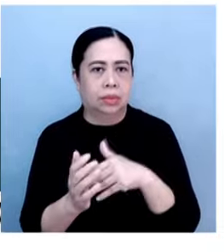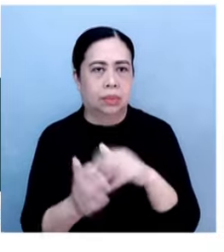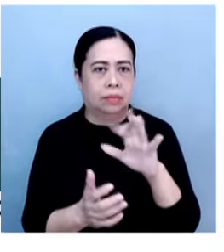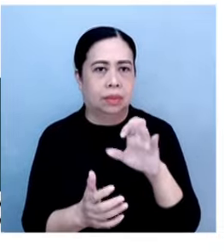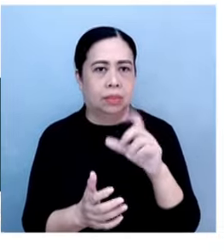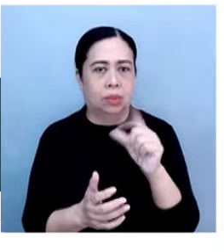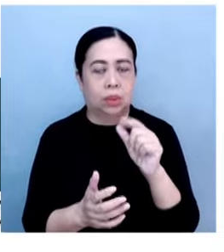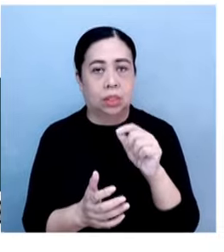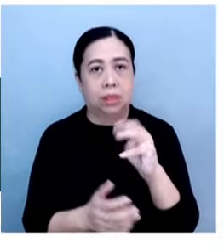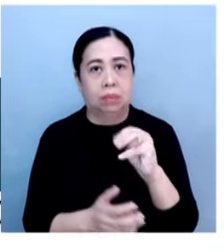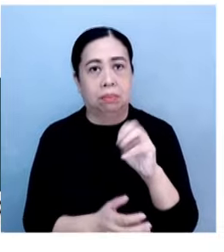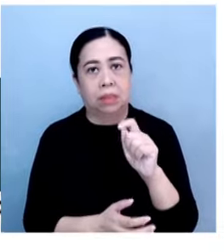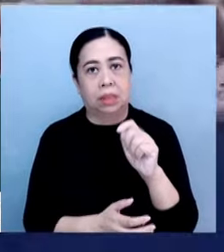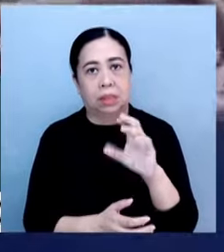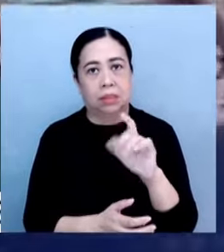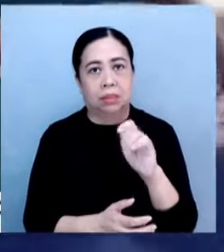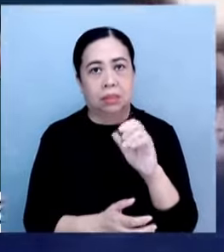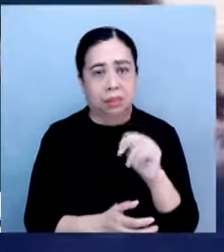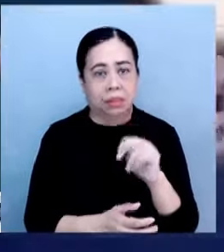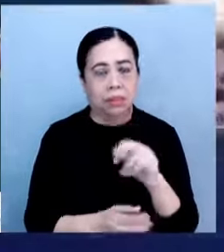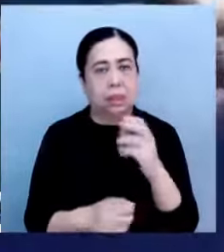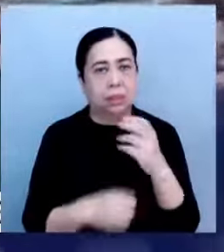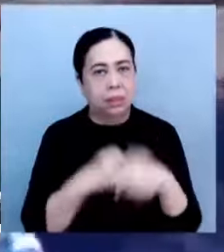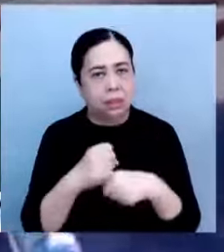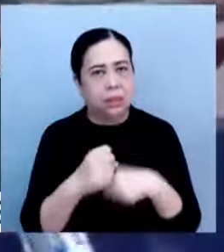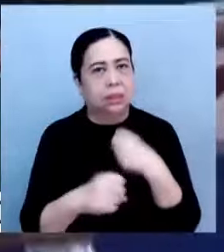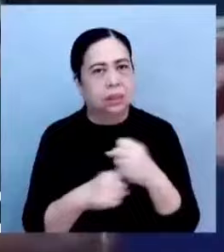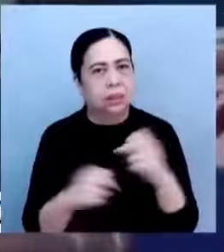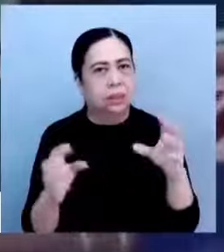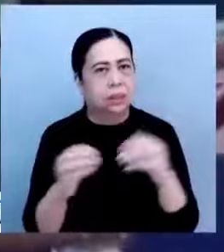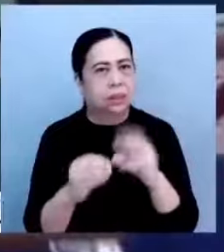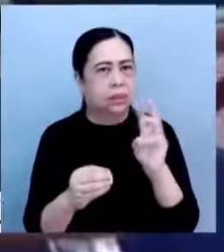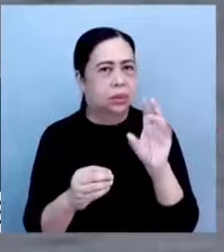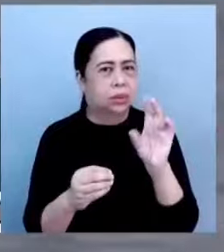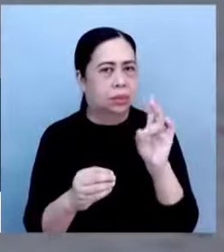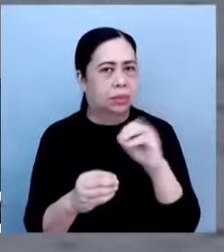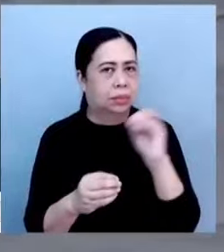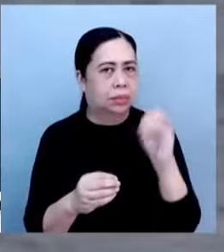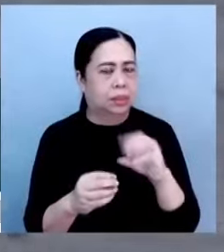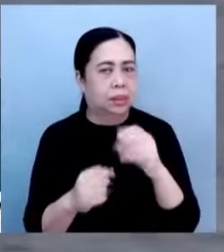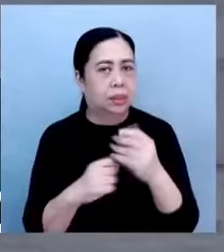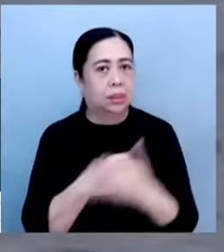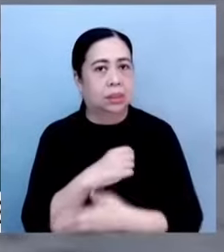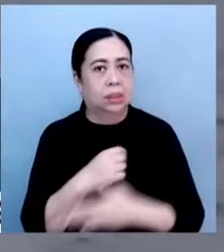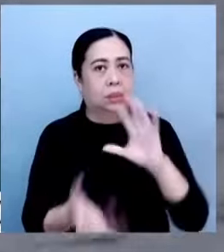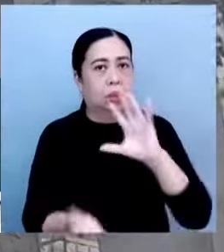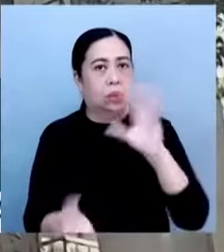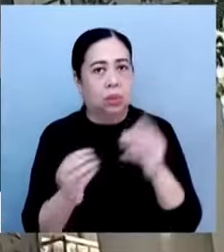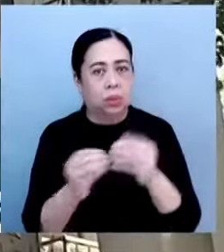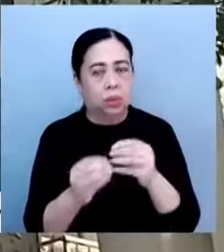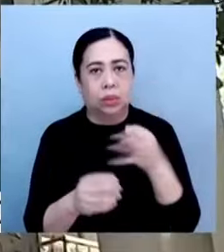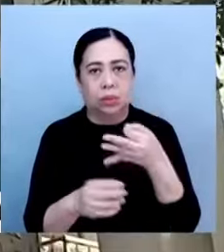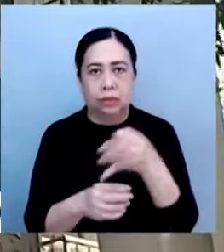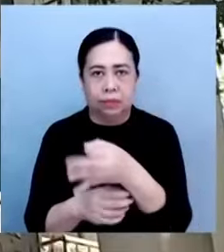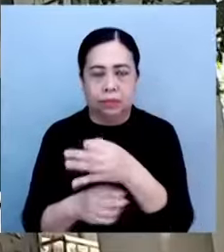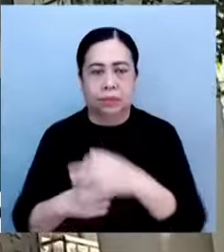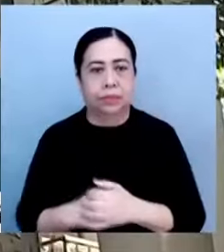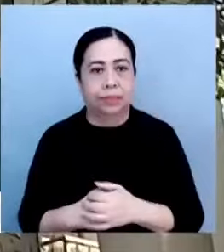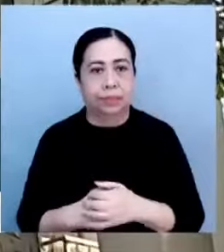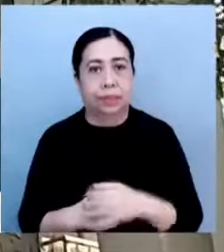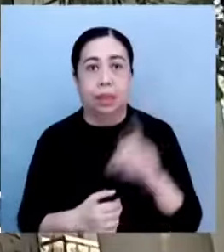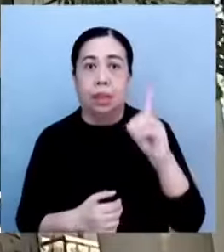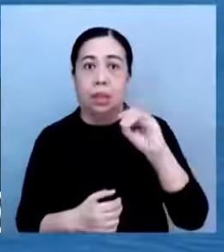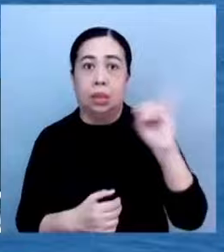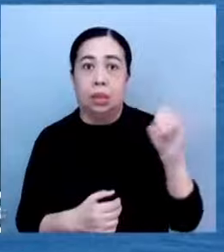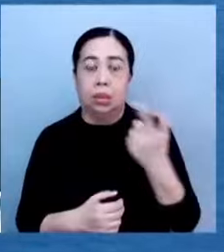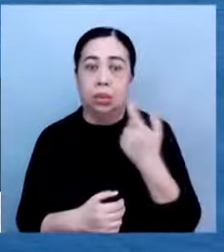275,520 metric tons of fish annually, which is equivalent to 6 to 7% of the country's entire fisheries sector. The Department of Justice